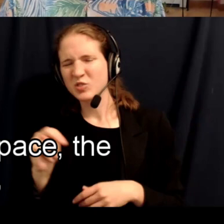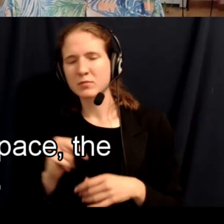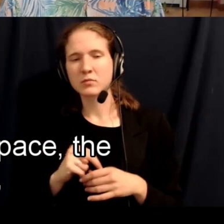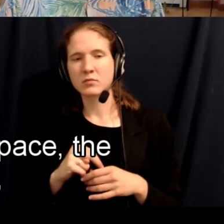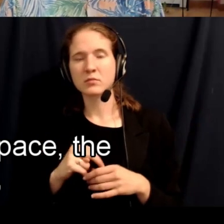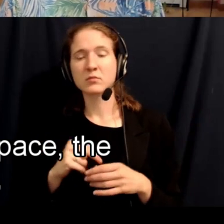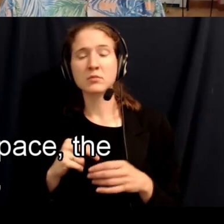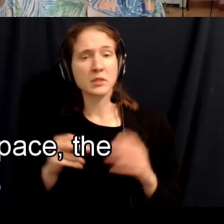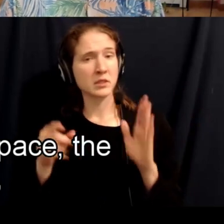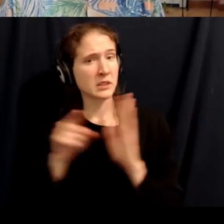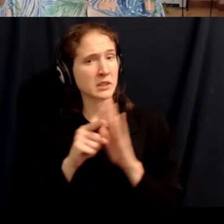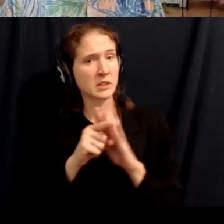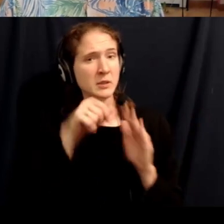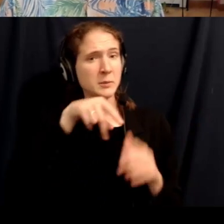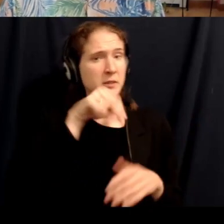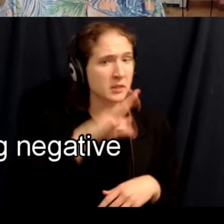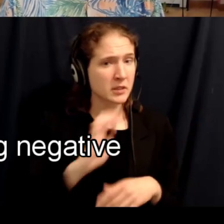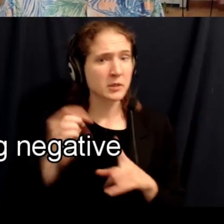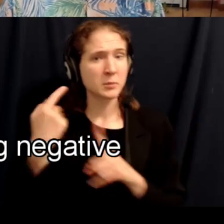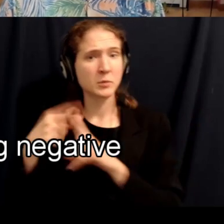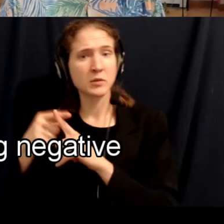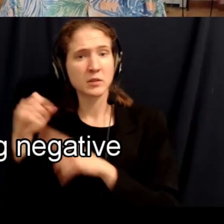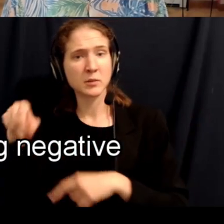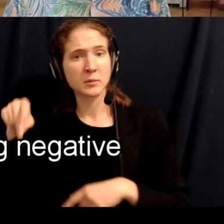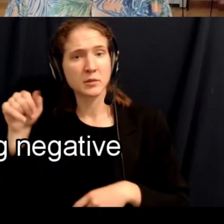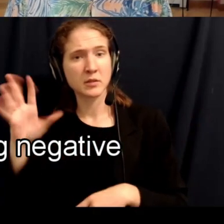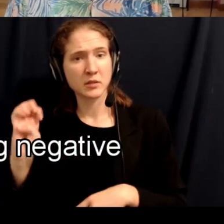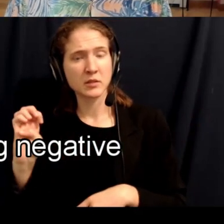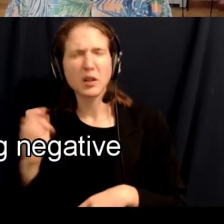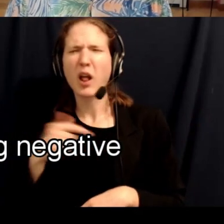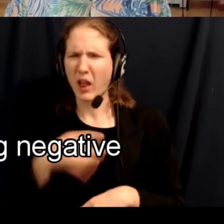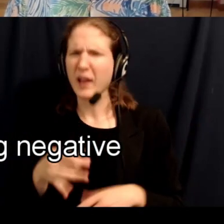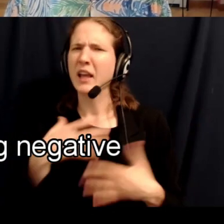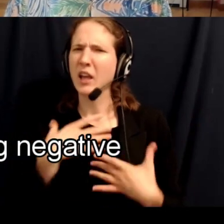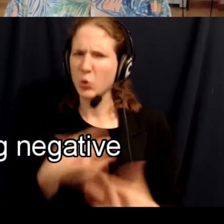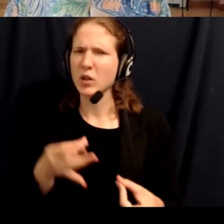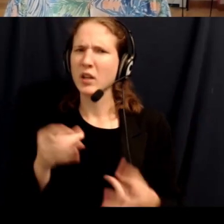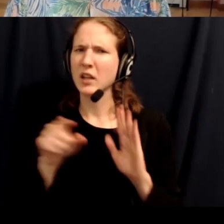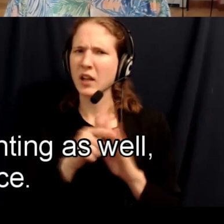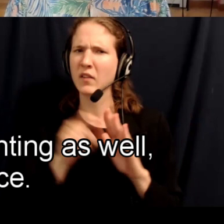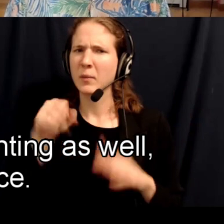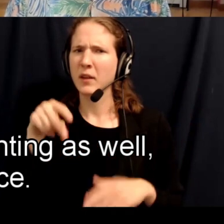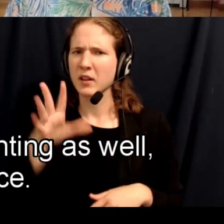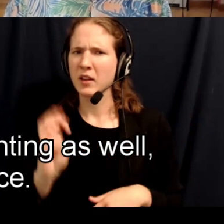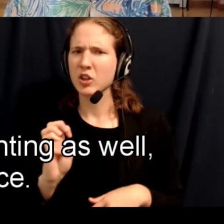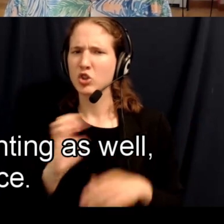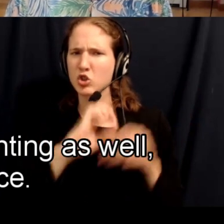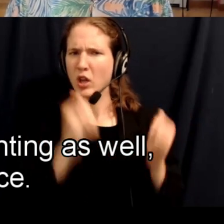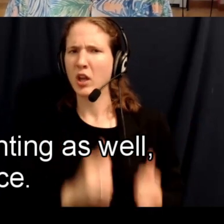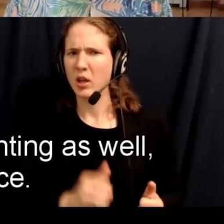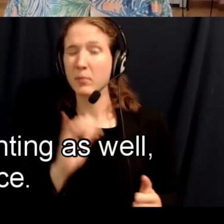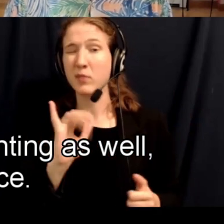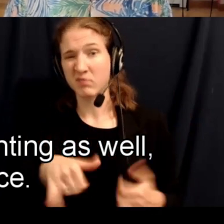the negative space, the positive space, because I like interesting negative space shapes. That also